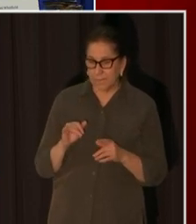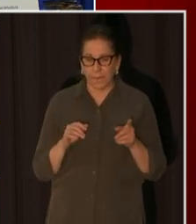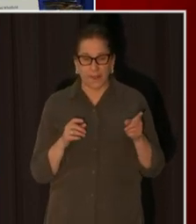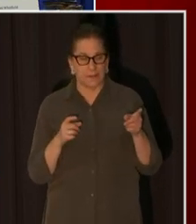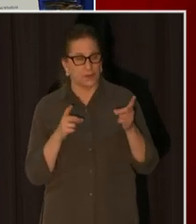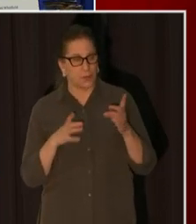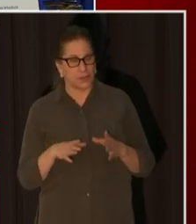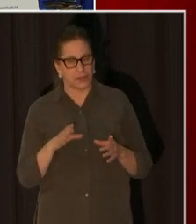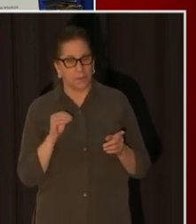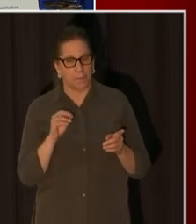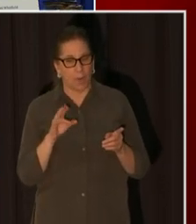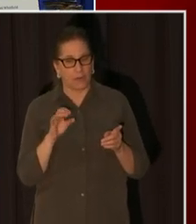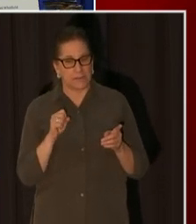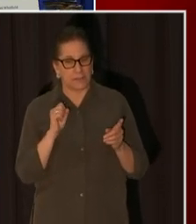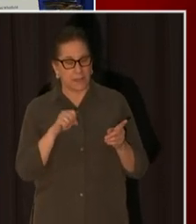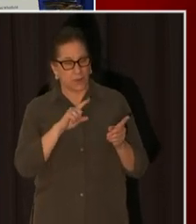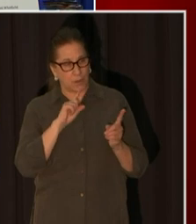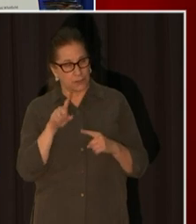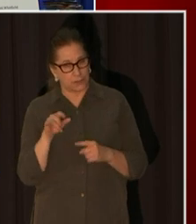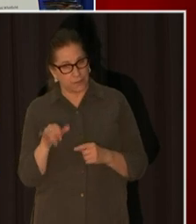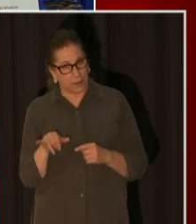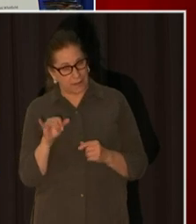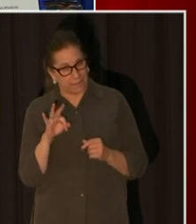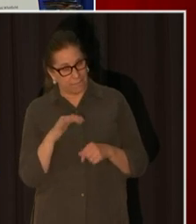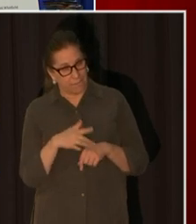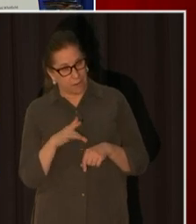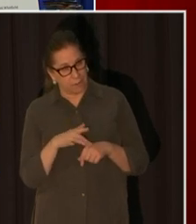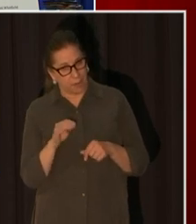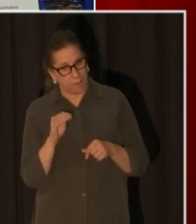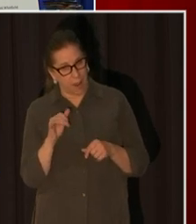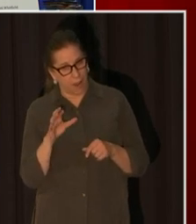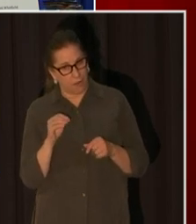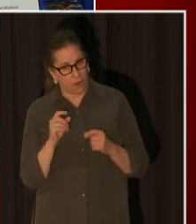to repeat what the panel has